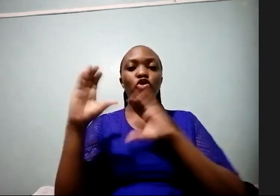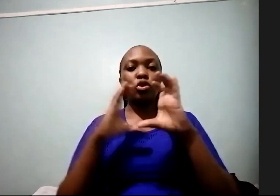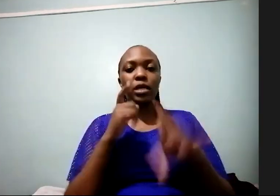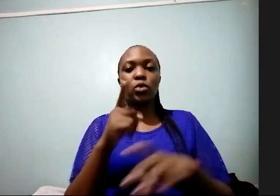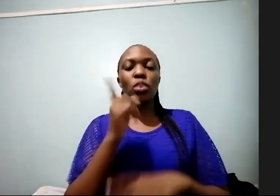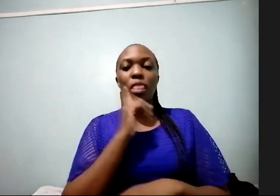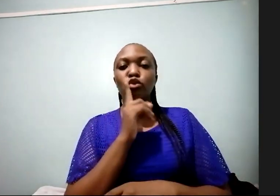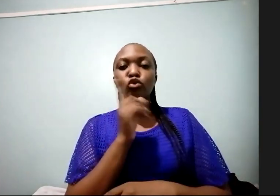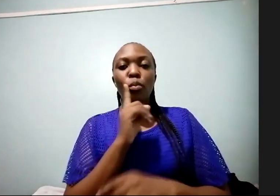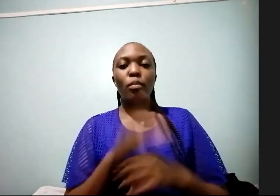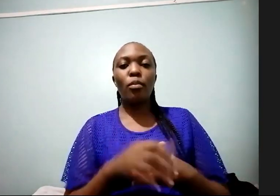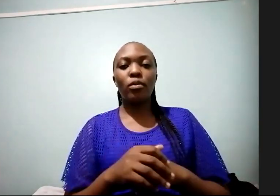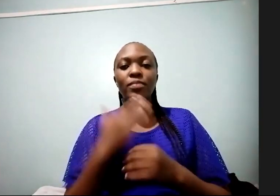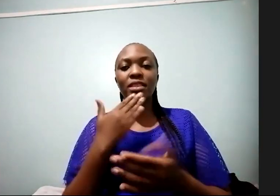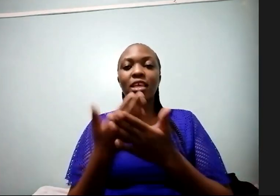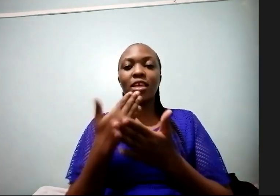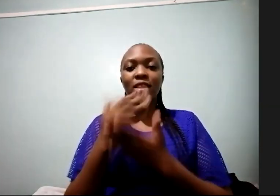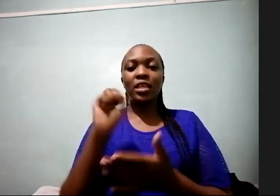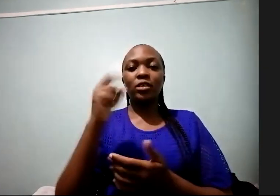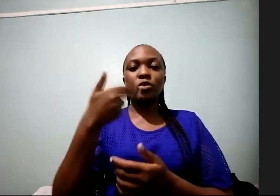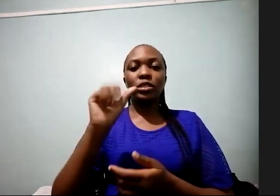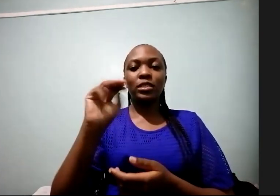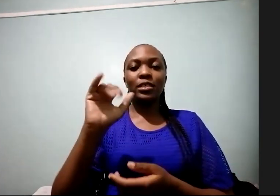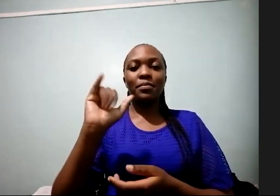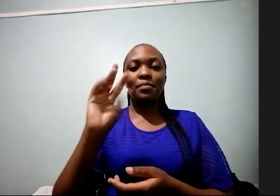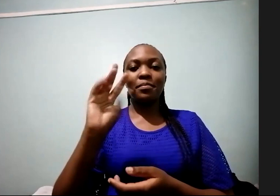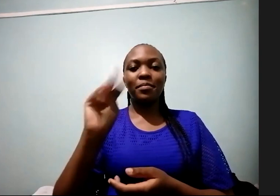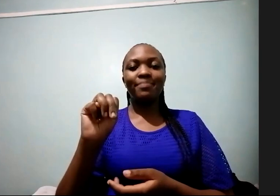you, Shamim. You're welcome.